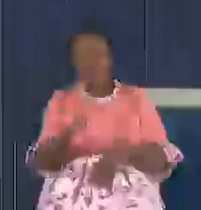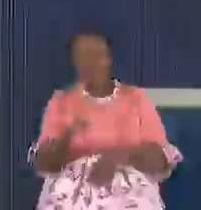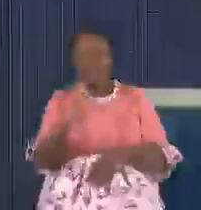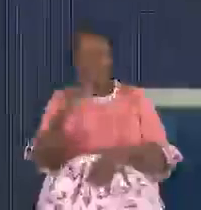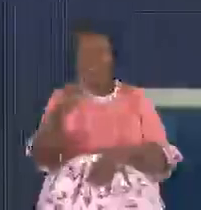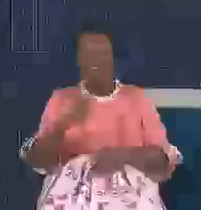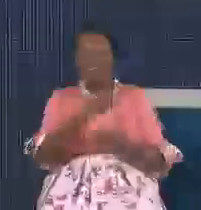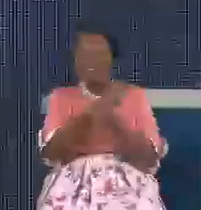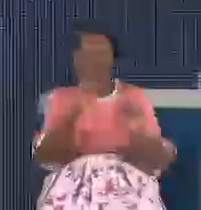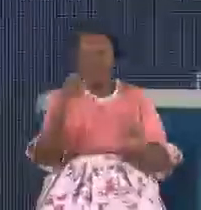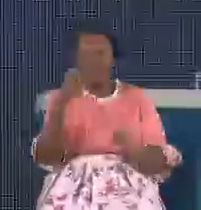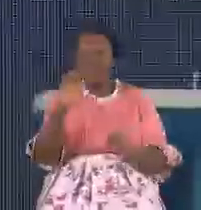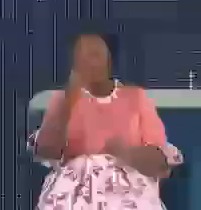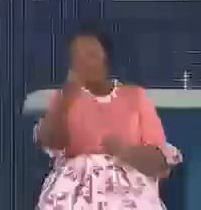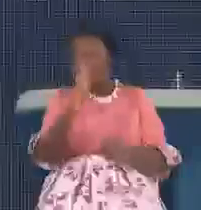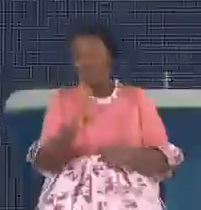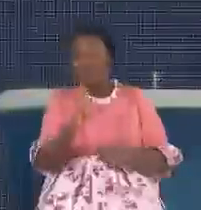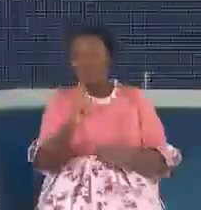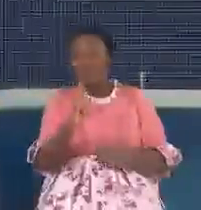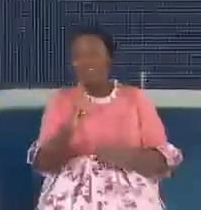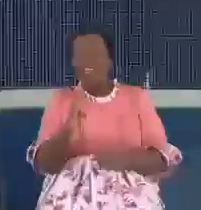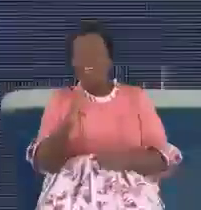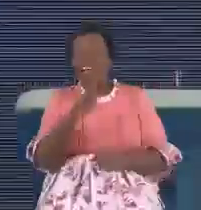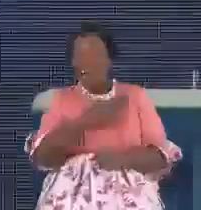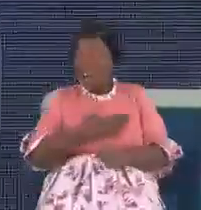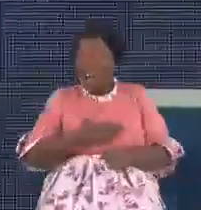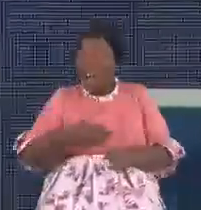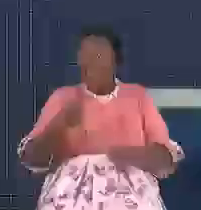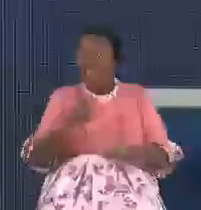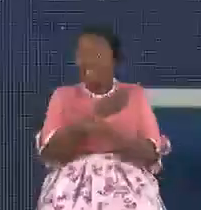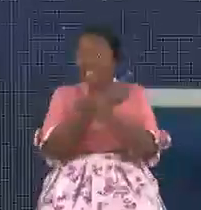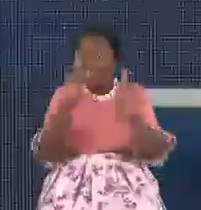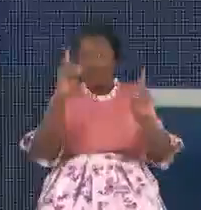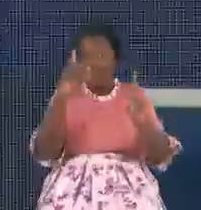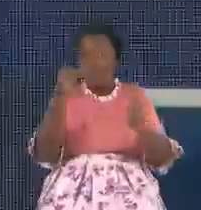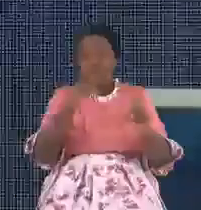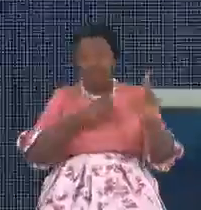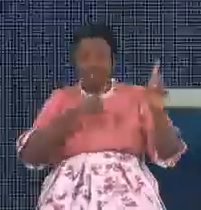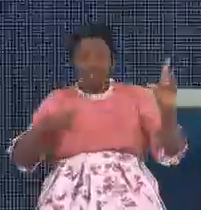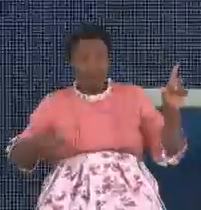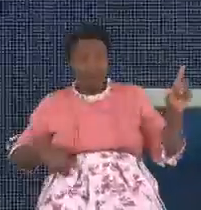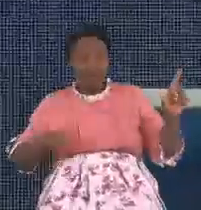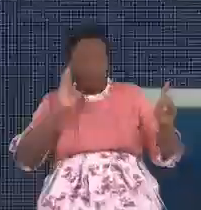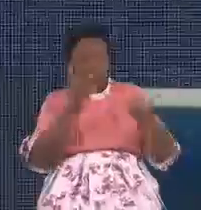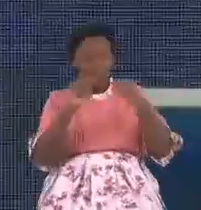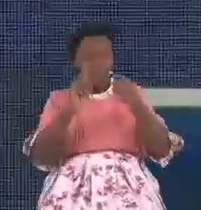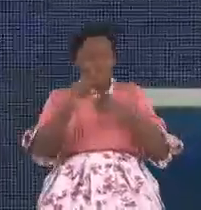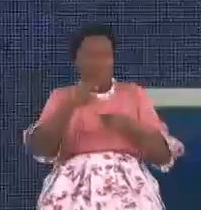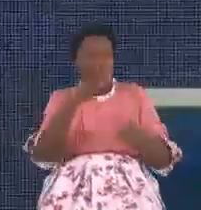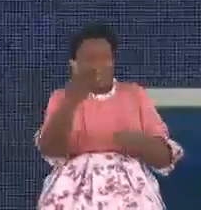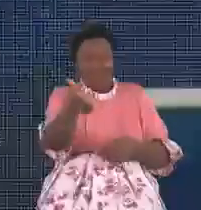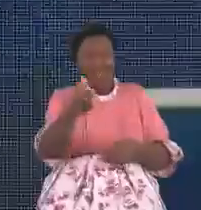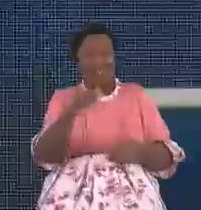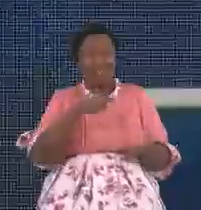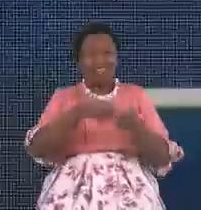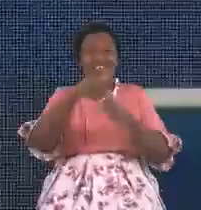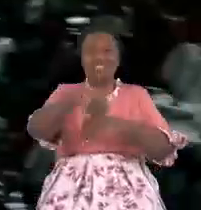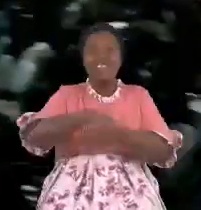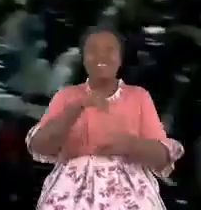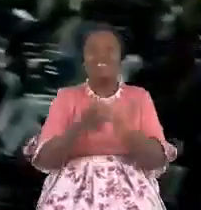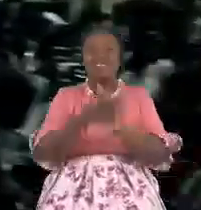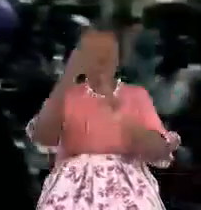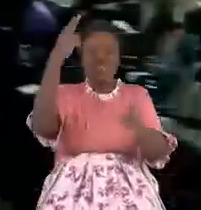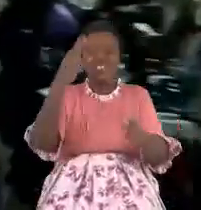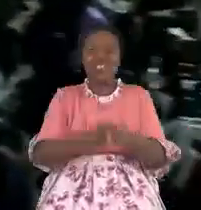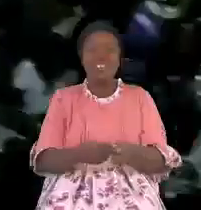salvation of god and the deliverance of the lord will come to you there tonight in jesus